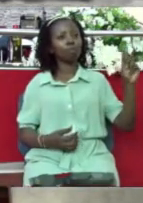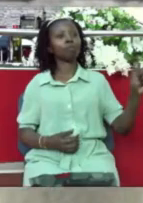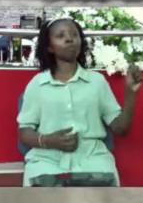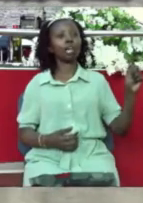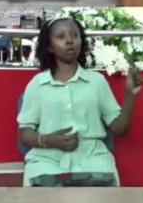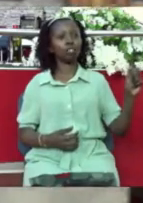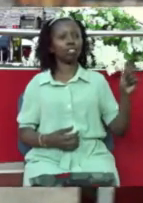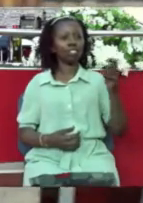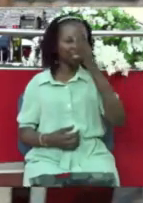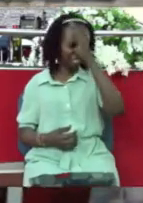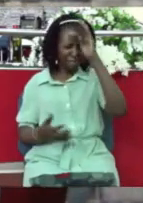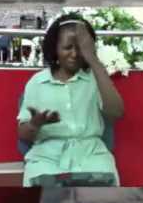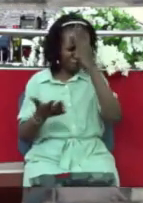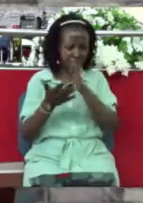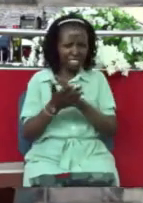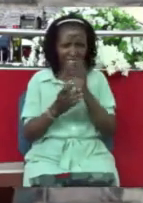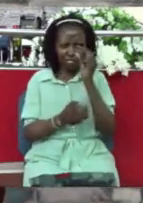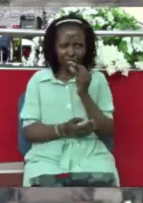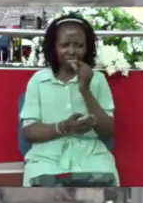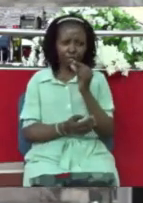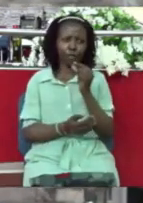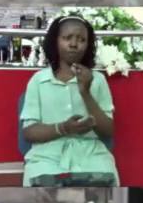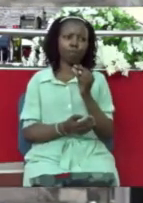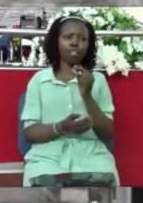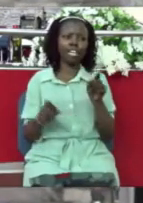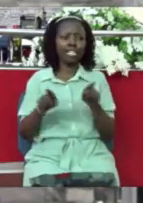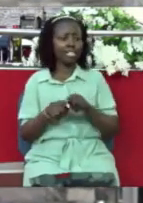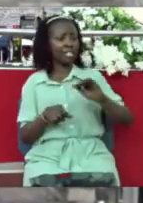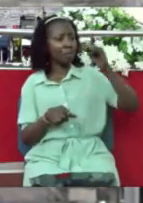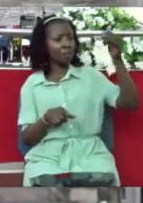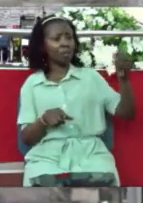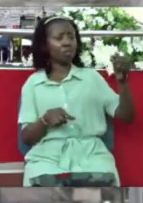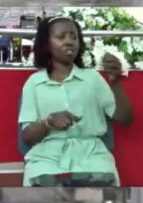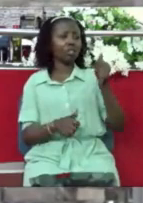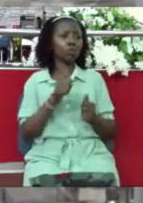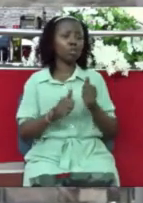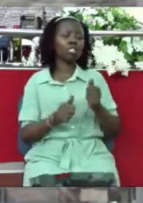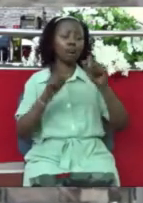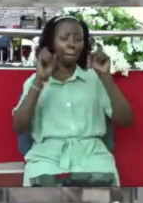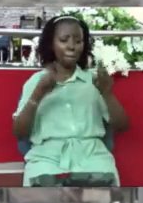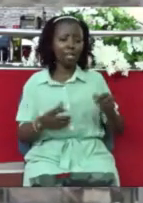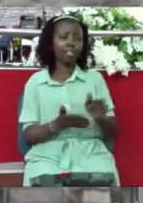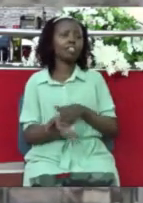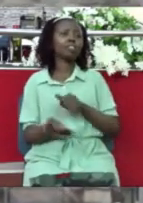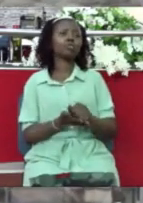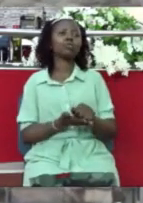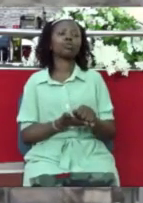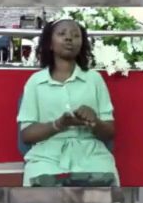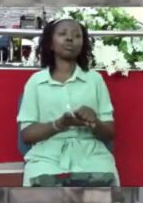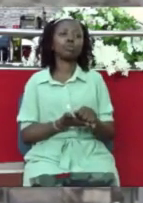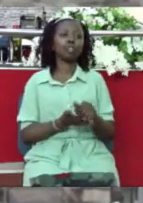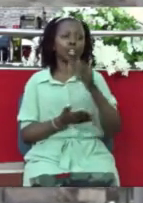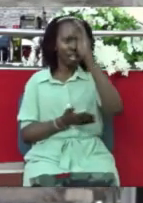Doubt. Shaka. This is a mountain that we need to deal with. Huu ni mlima ambao tunastahili kushughulikia. Doubt